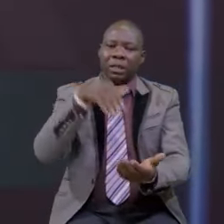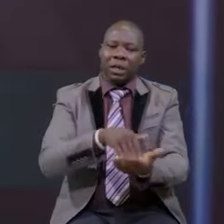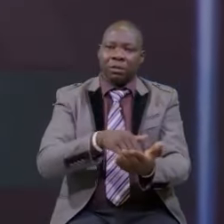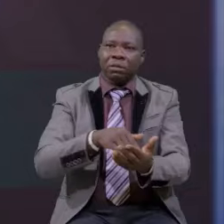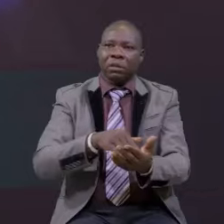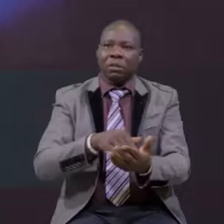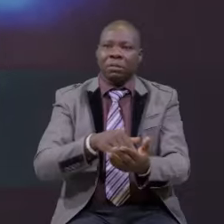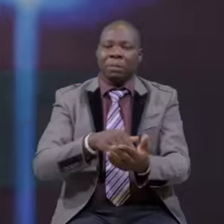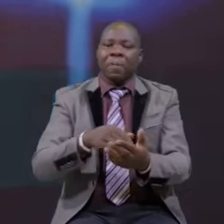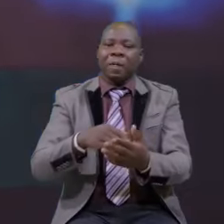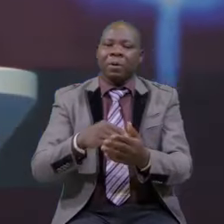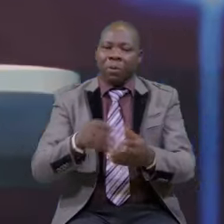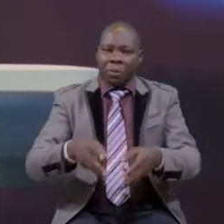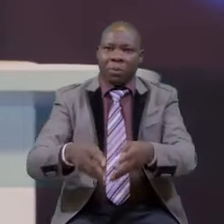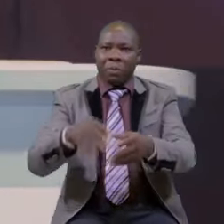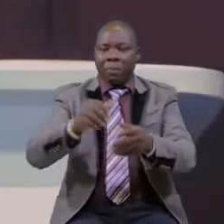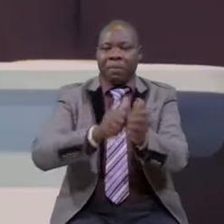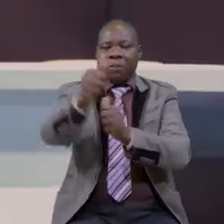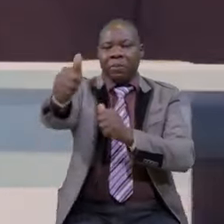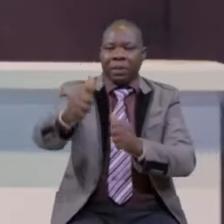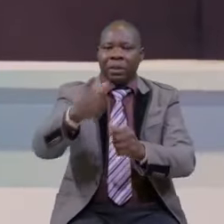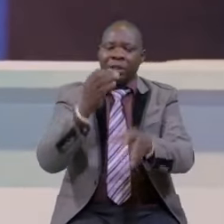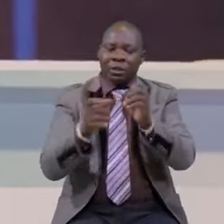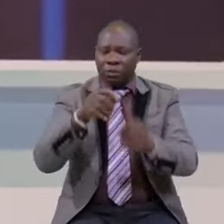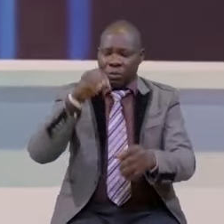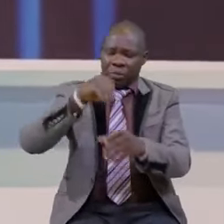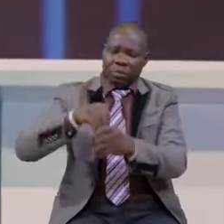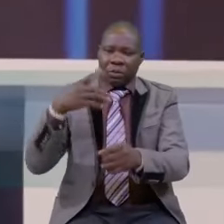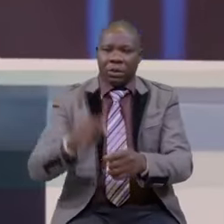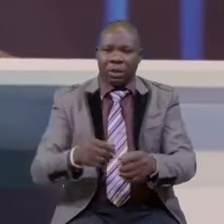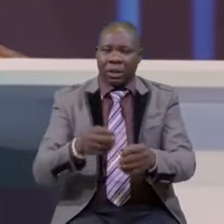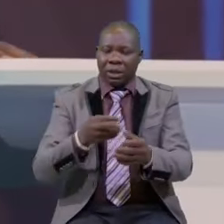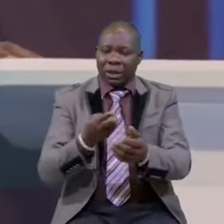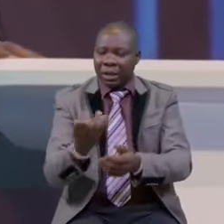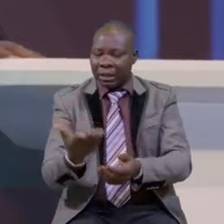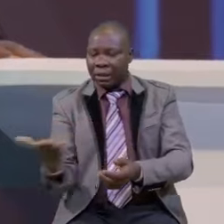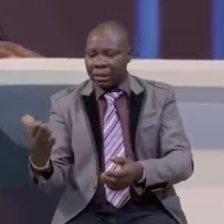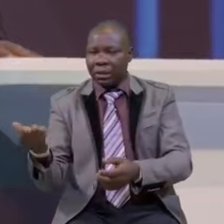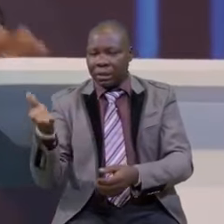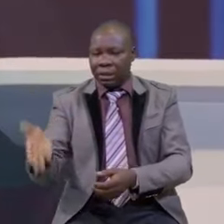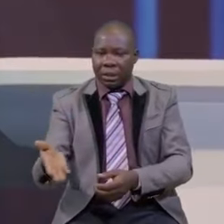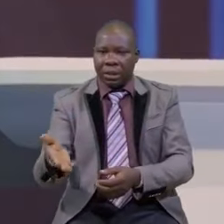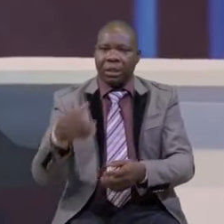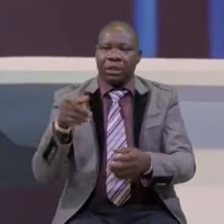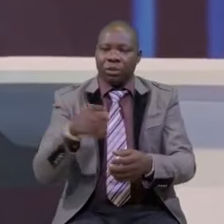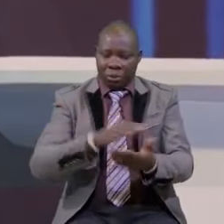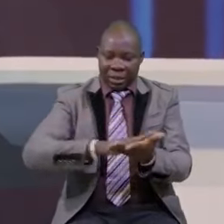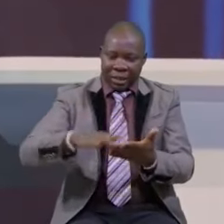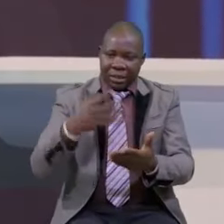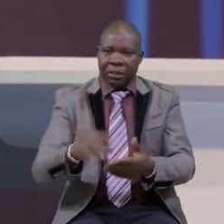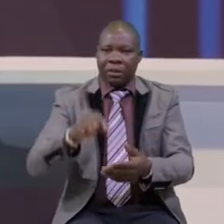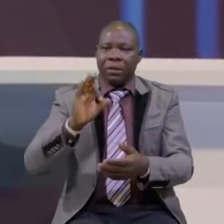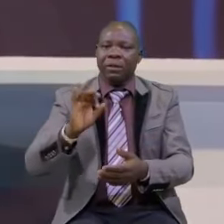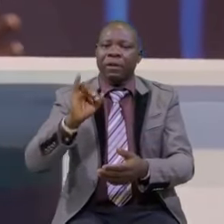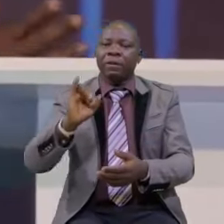But if you put the right fuel there and you do the cleaning, the filters, everything, then